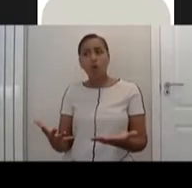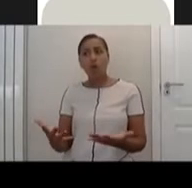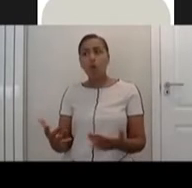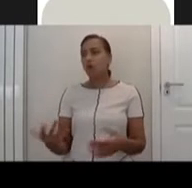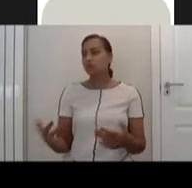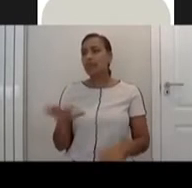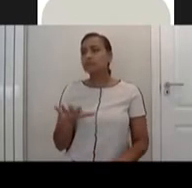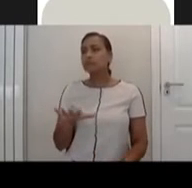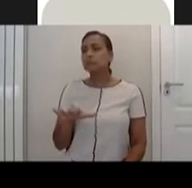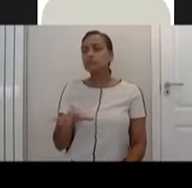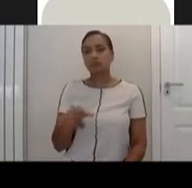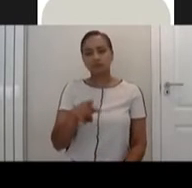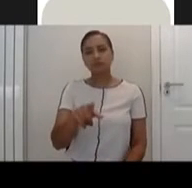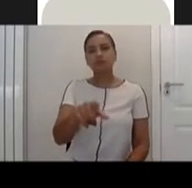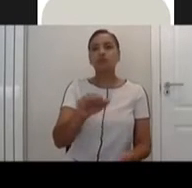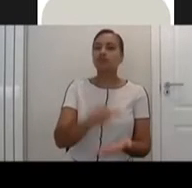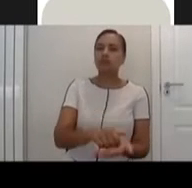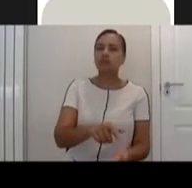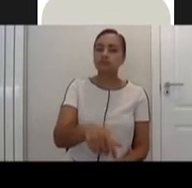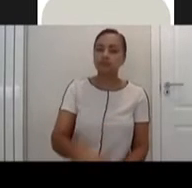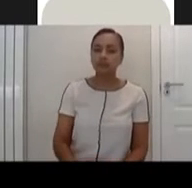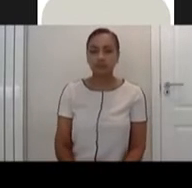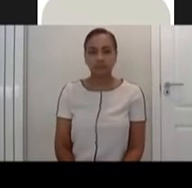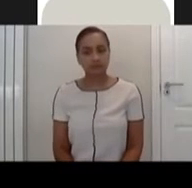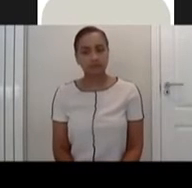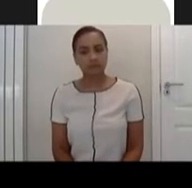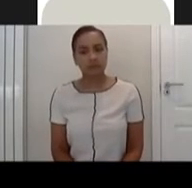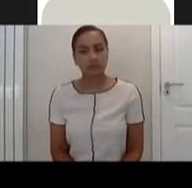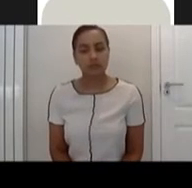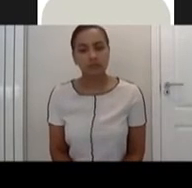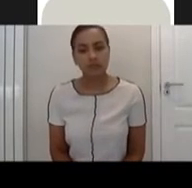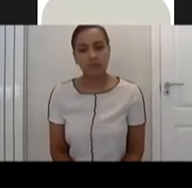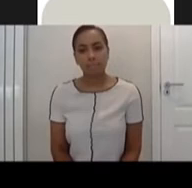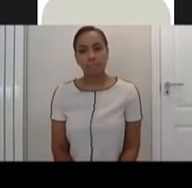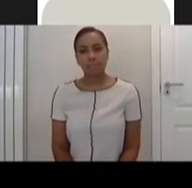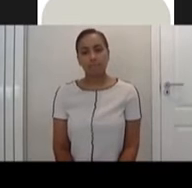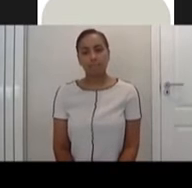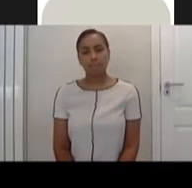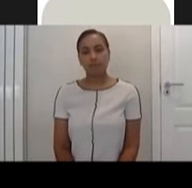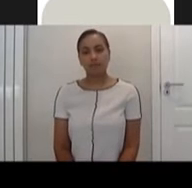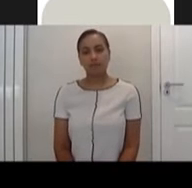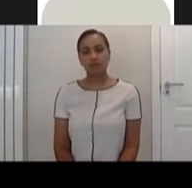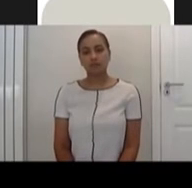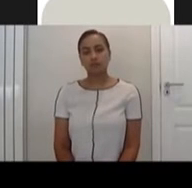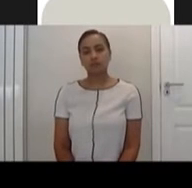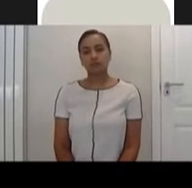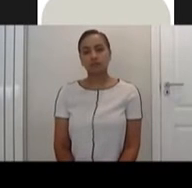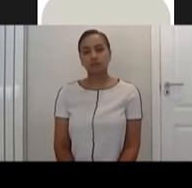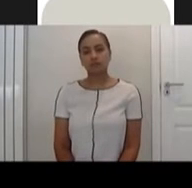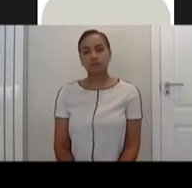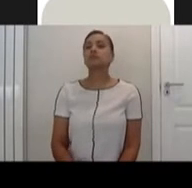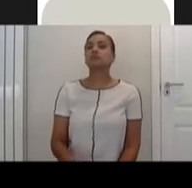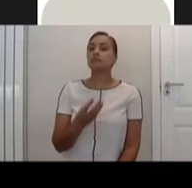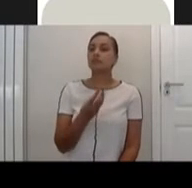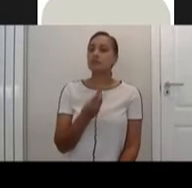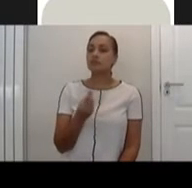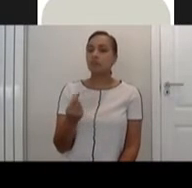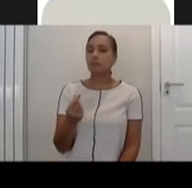that's absolutely right. You know, we obviously there may well be individuals